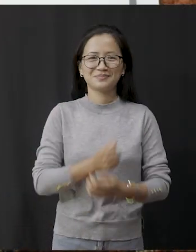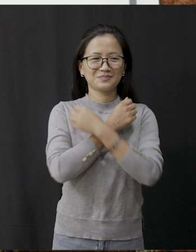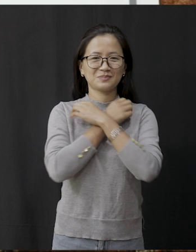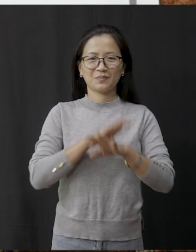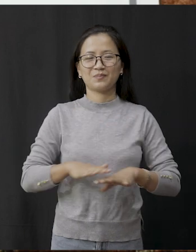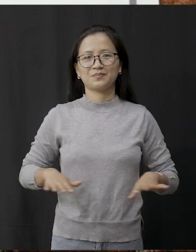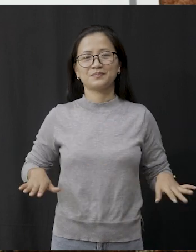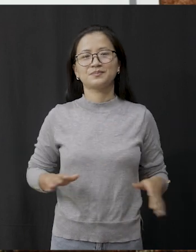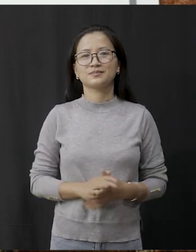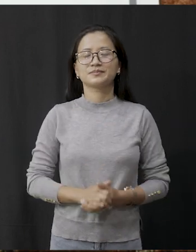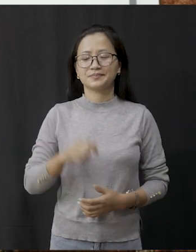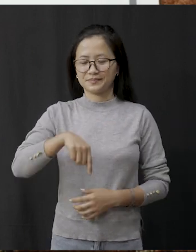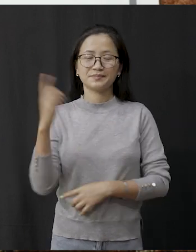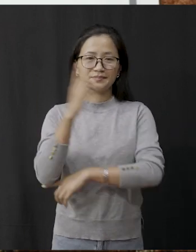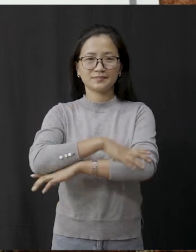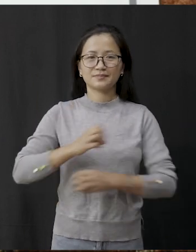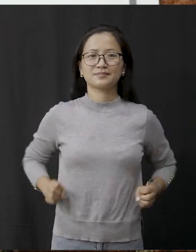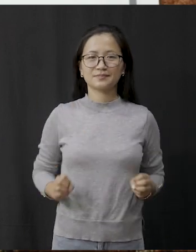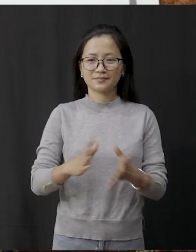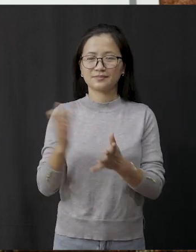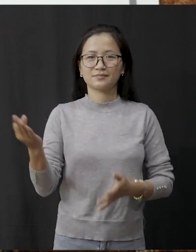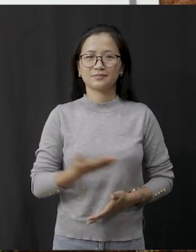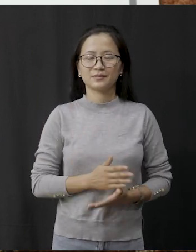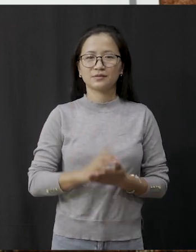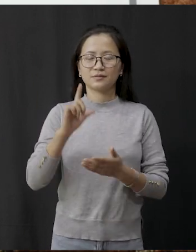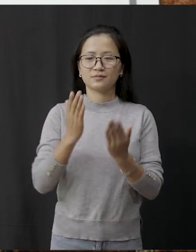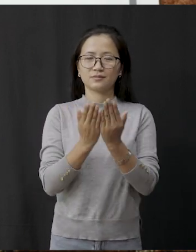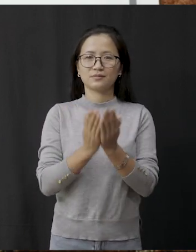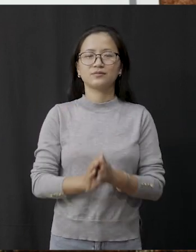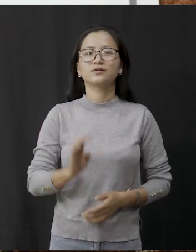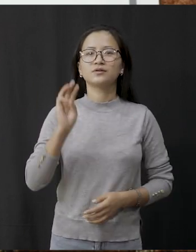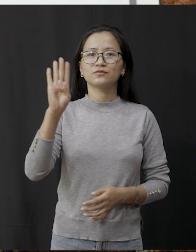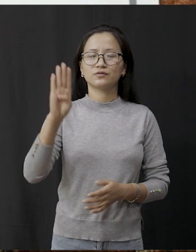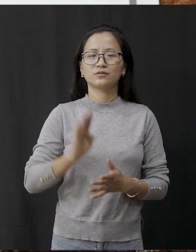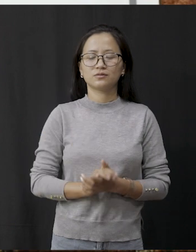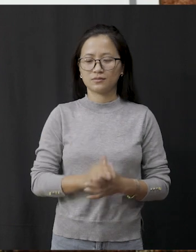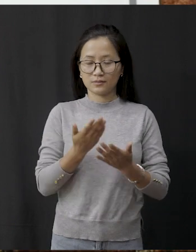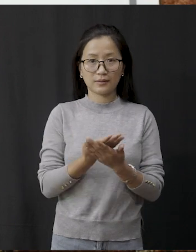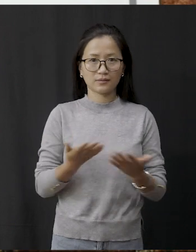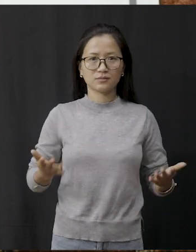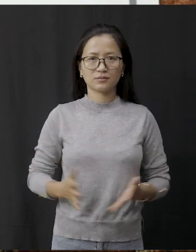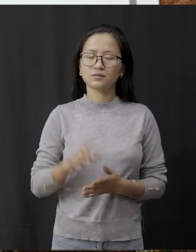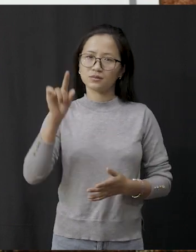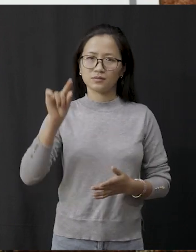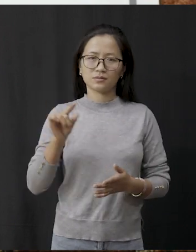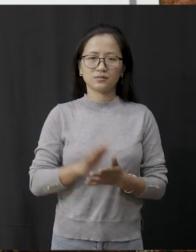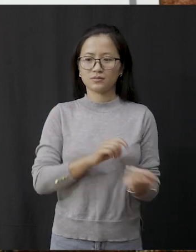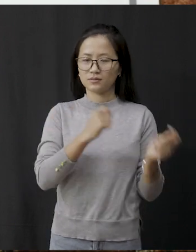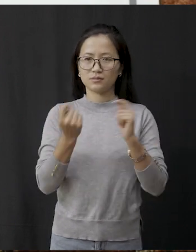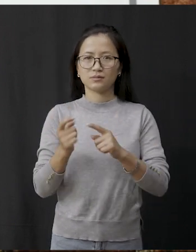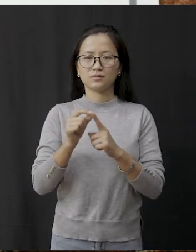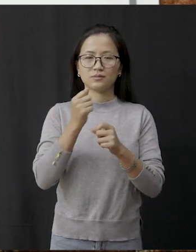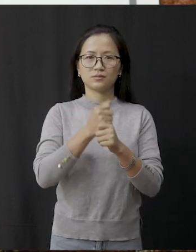Dear students, today we'll start a new lesson, that is lesson 4, things we do. So you can all turn to